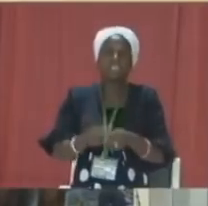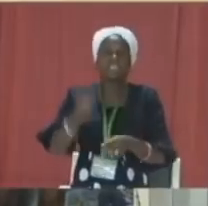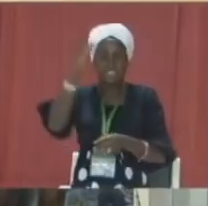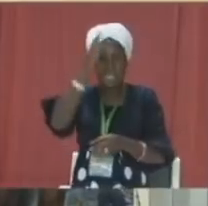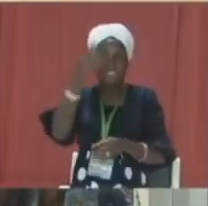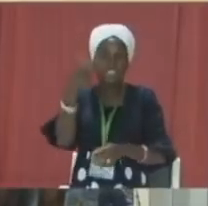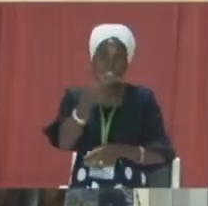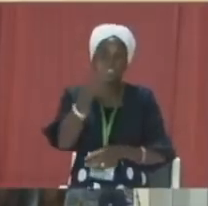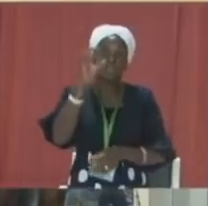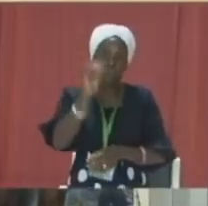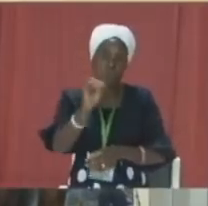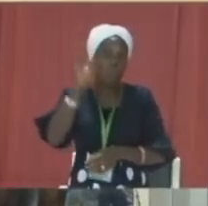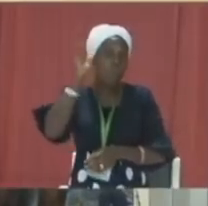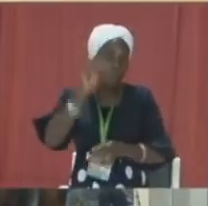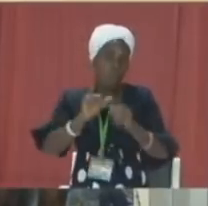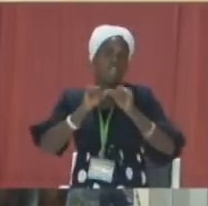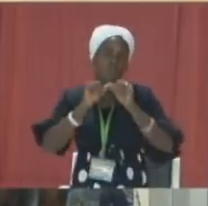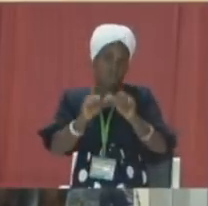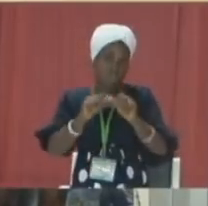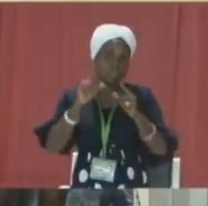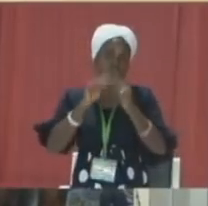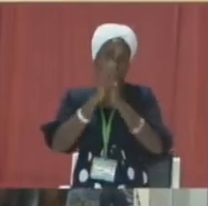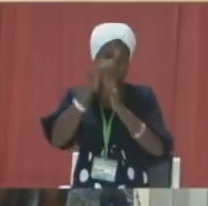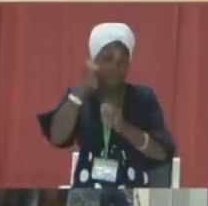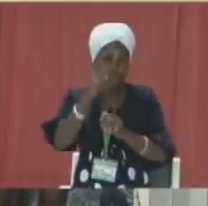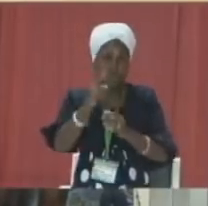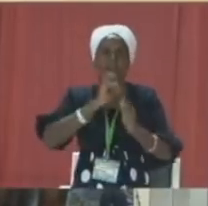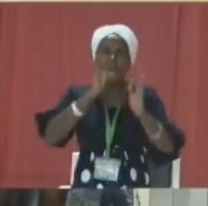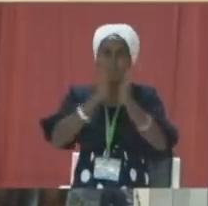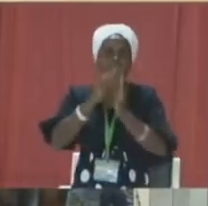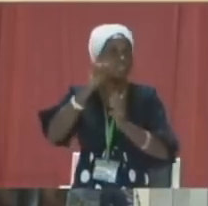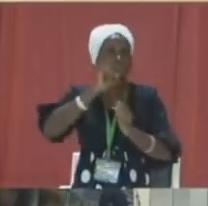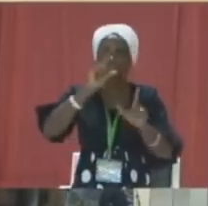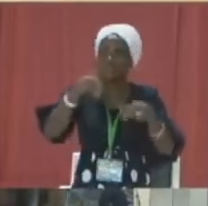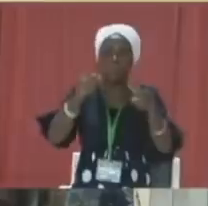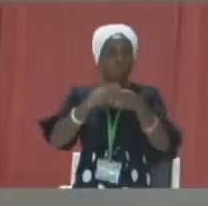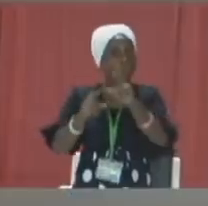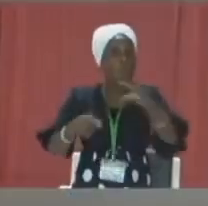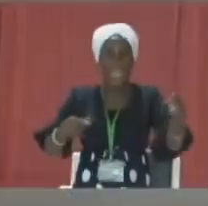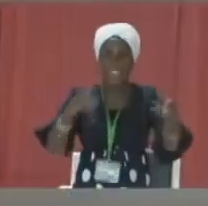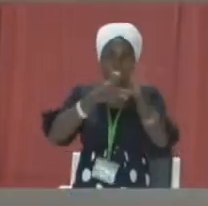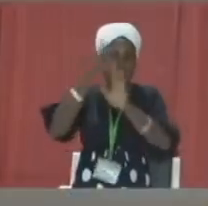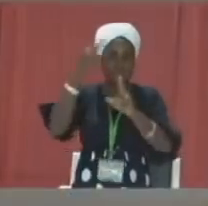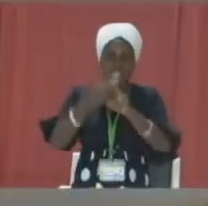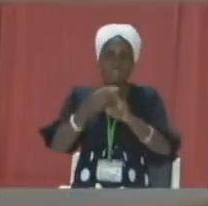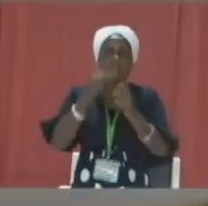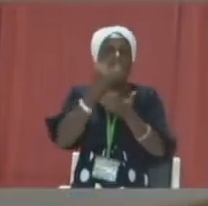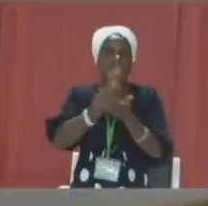you will not go to hell by the grace of God. Give the Lord a clap offering.